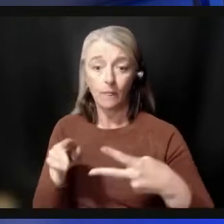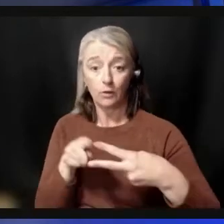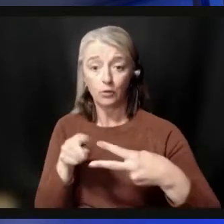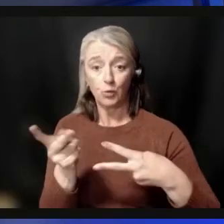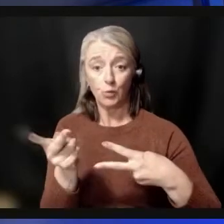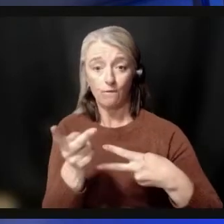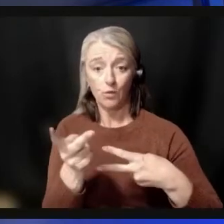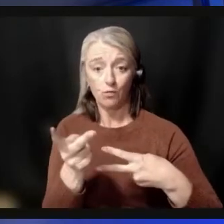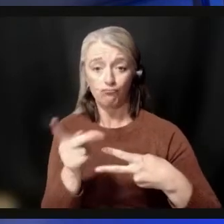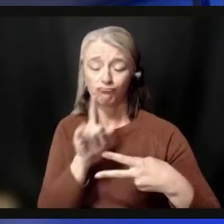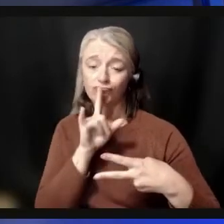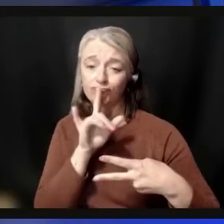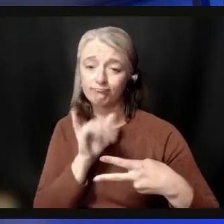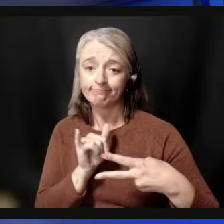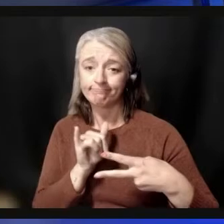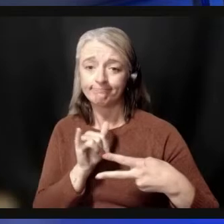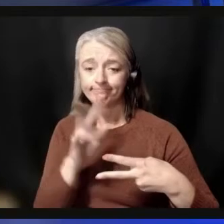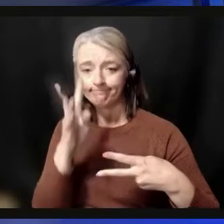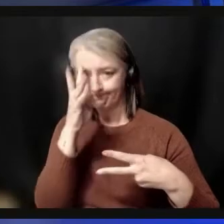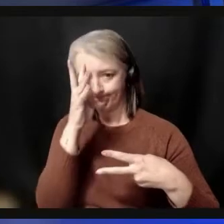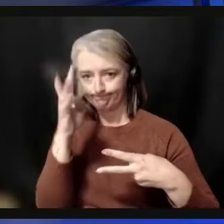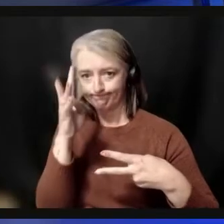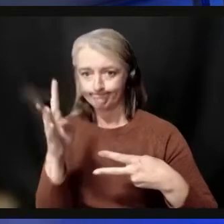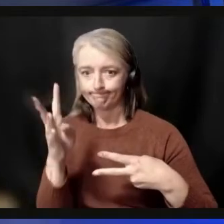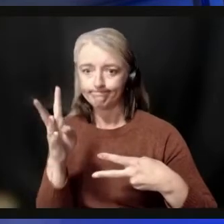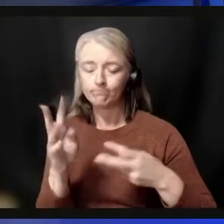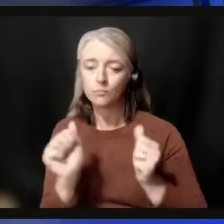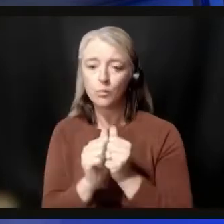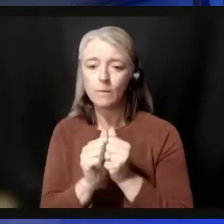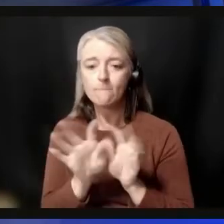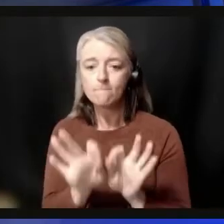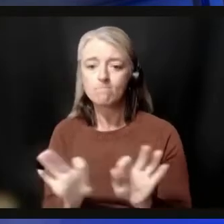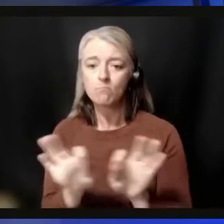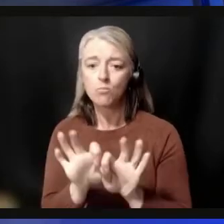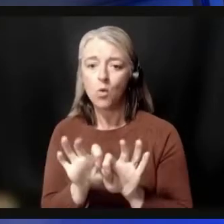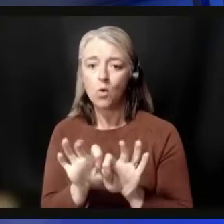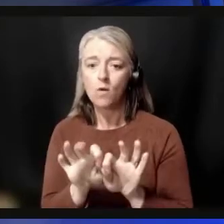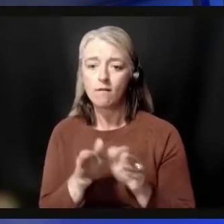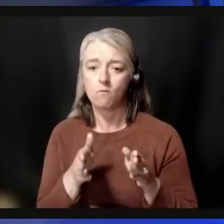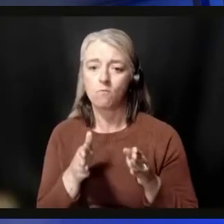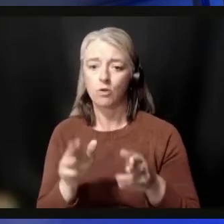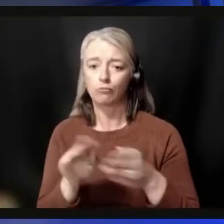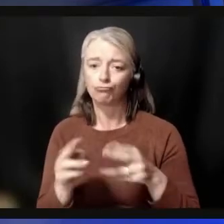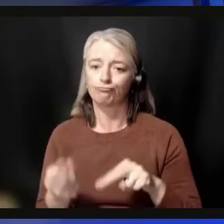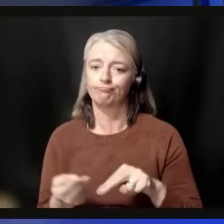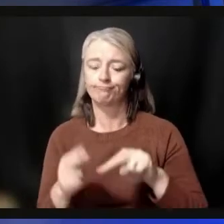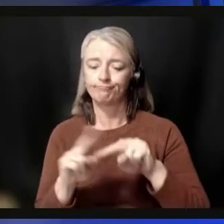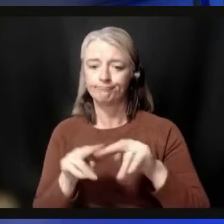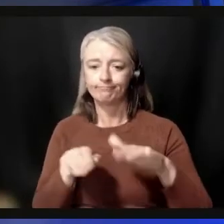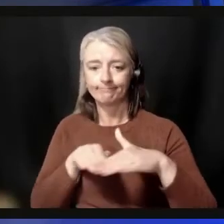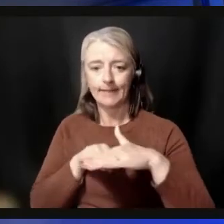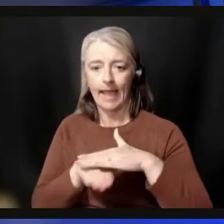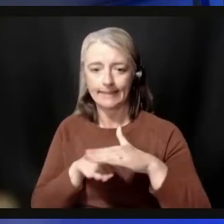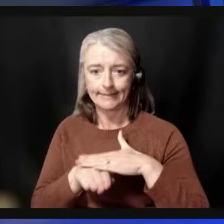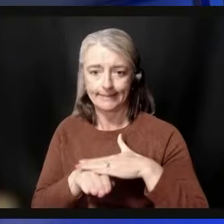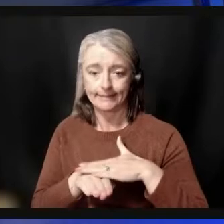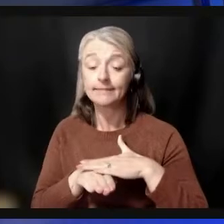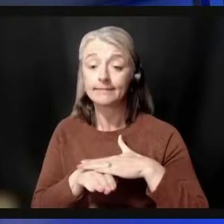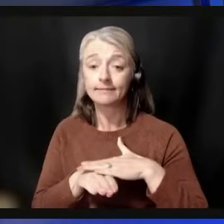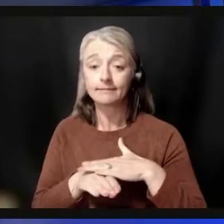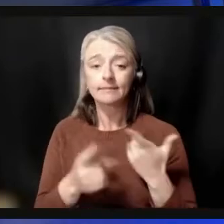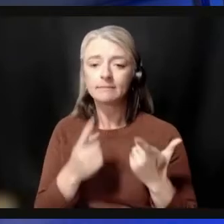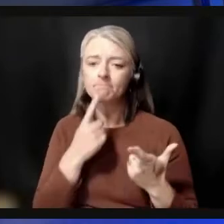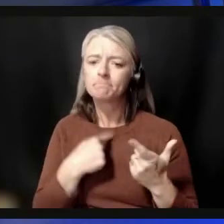think, come up with an important way to increase access. And could you tell us a little bit about the